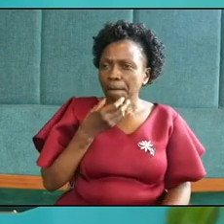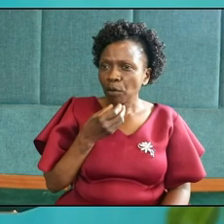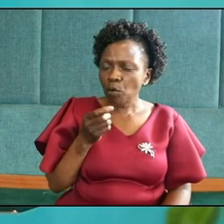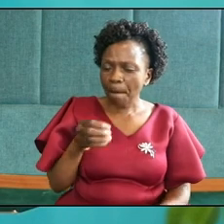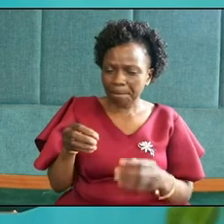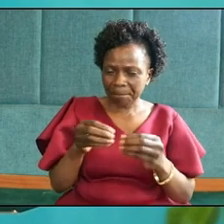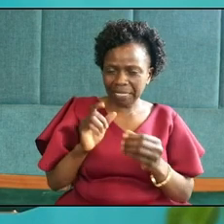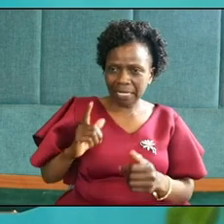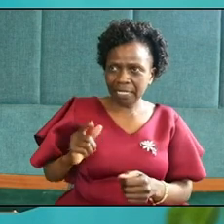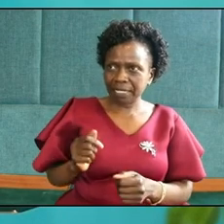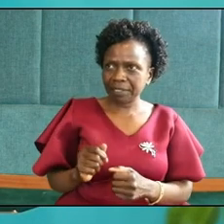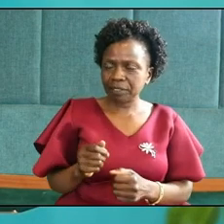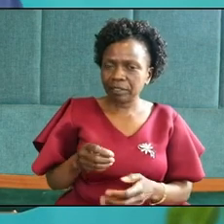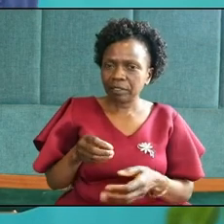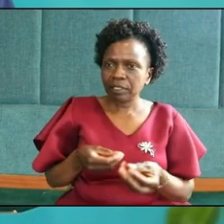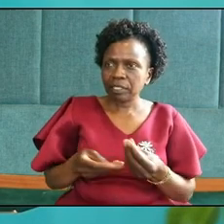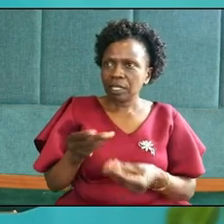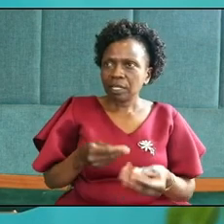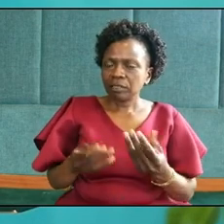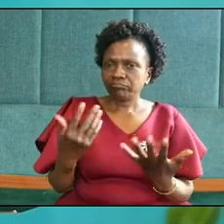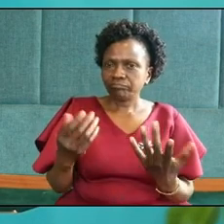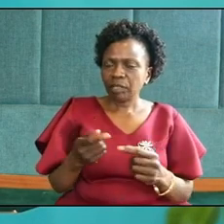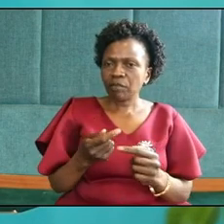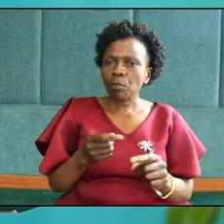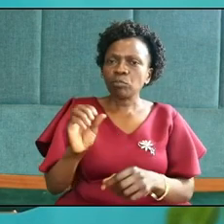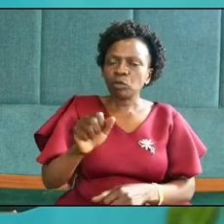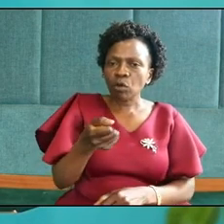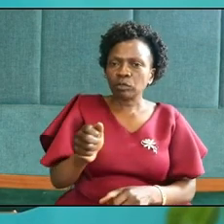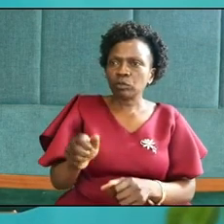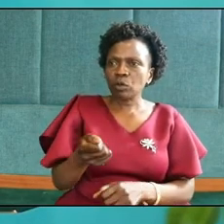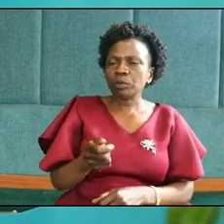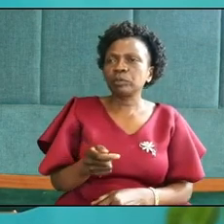living by selling various objects from door to door